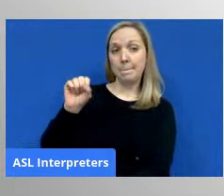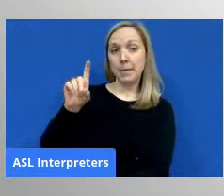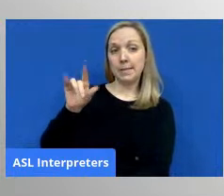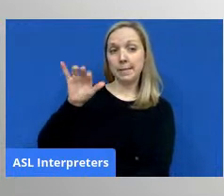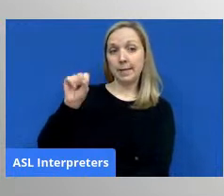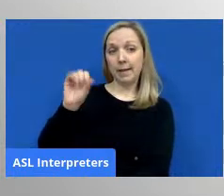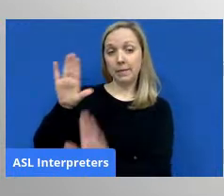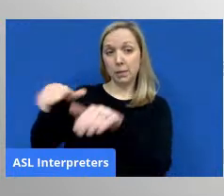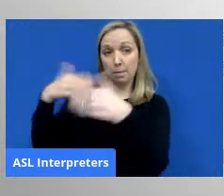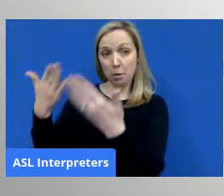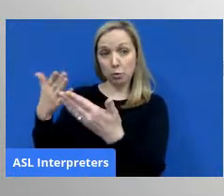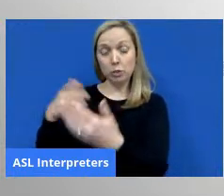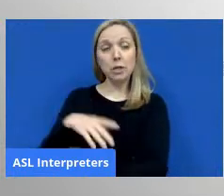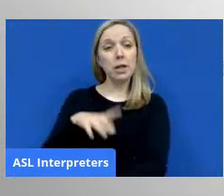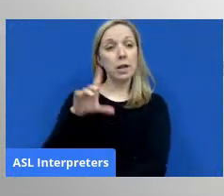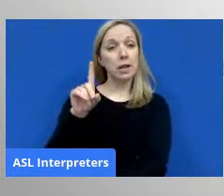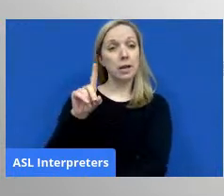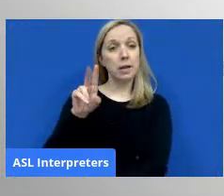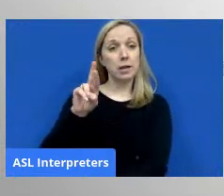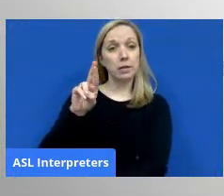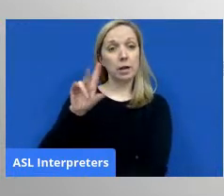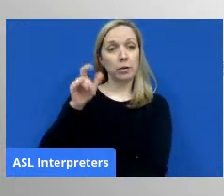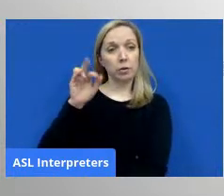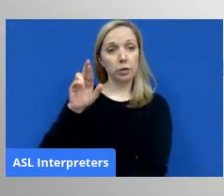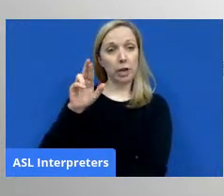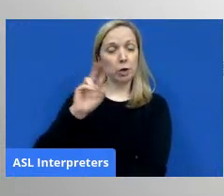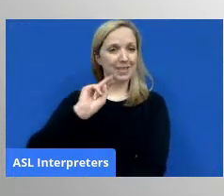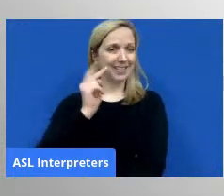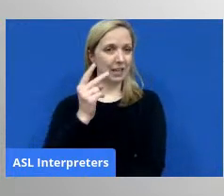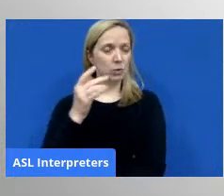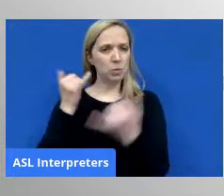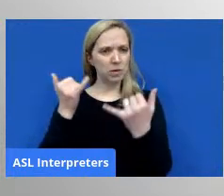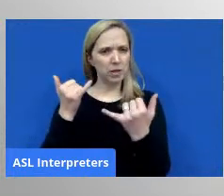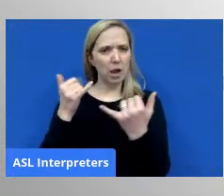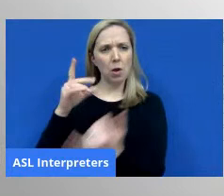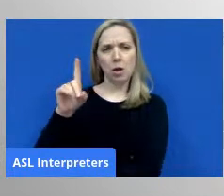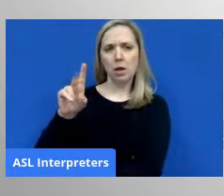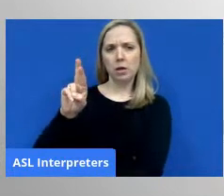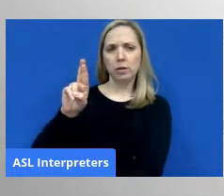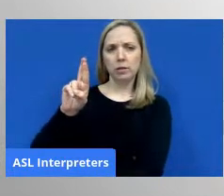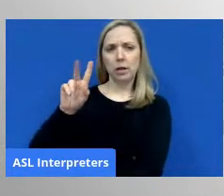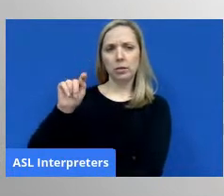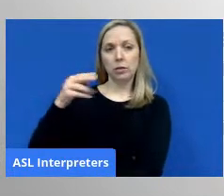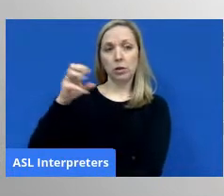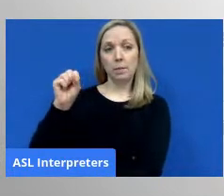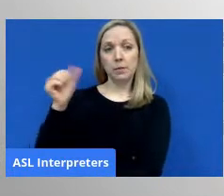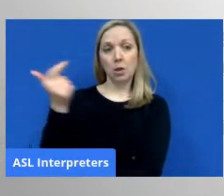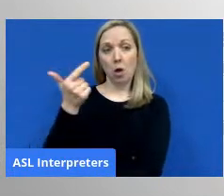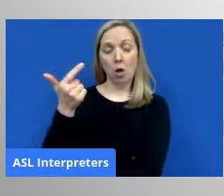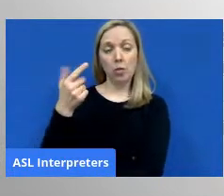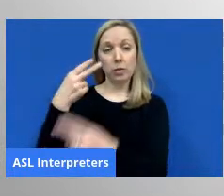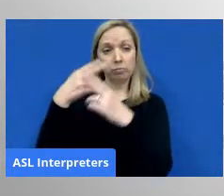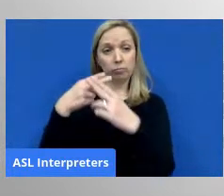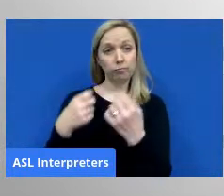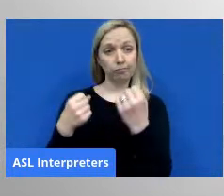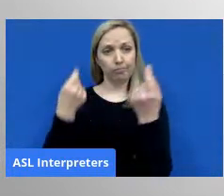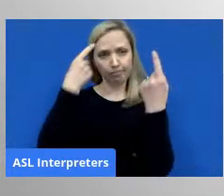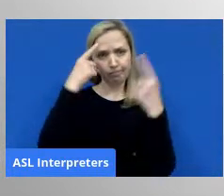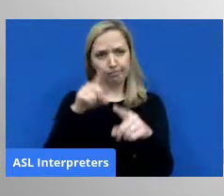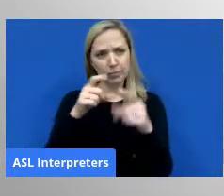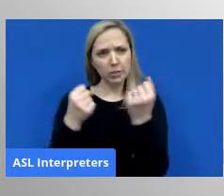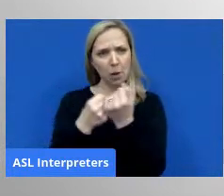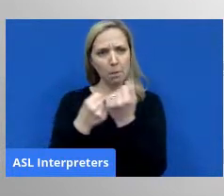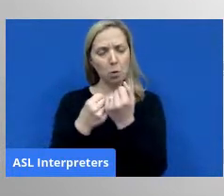Dr. Yeager. And so, Dr. Thomas, if you would take roll on all of those in favor of the action to renew our school resource